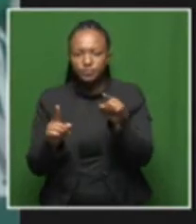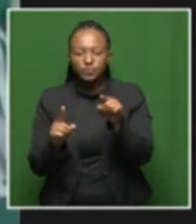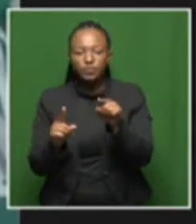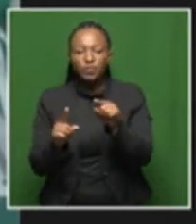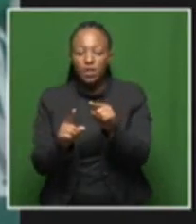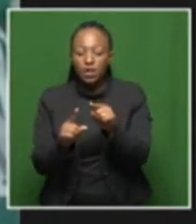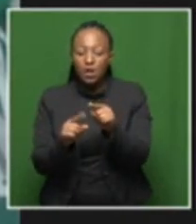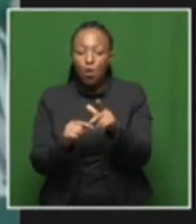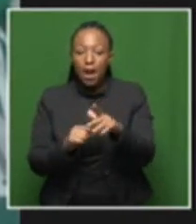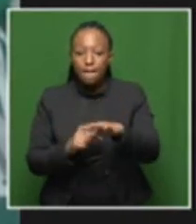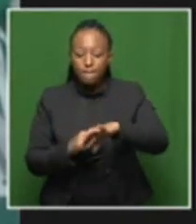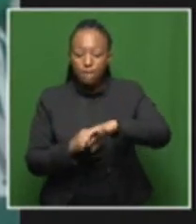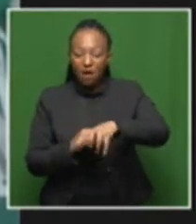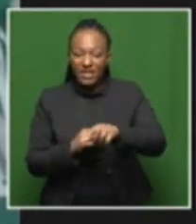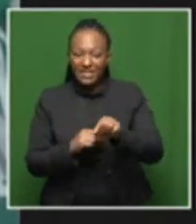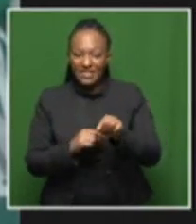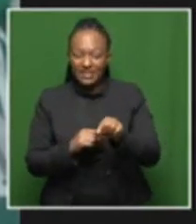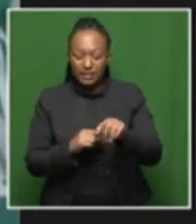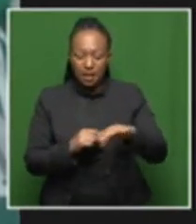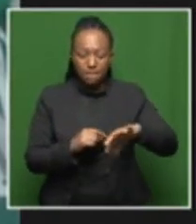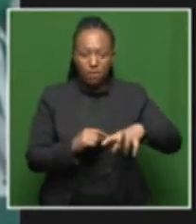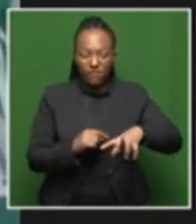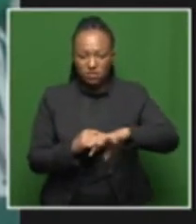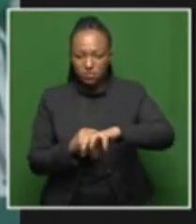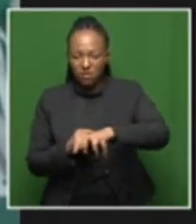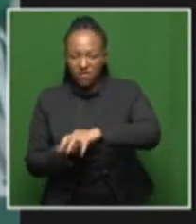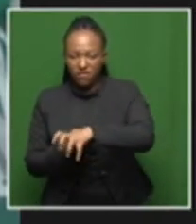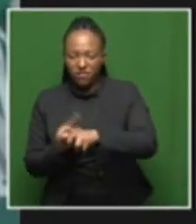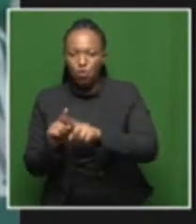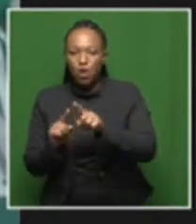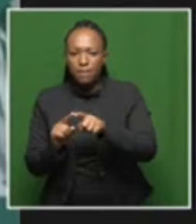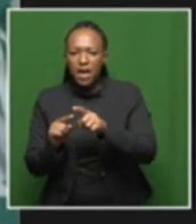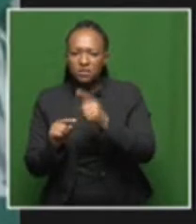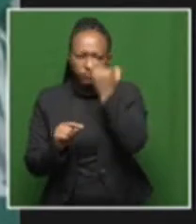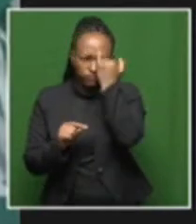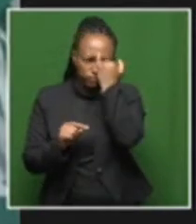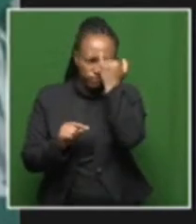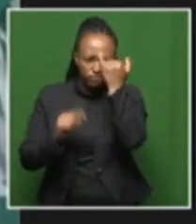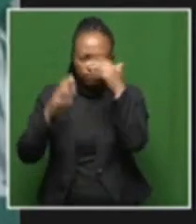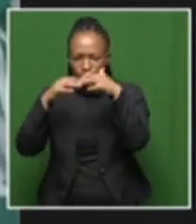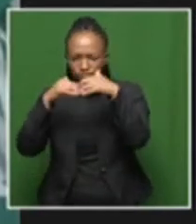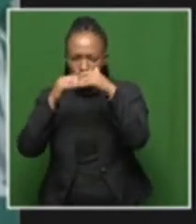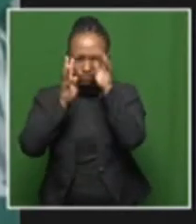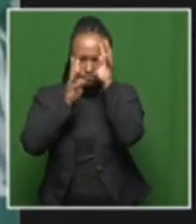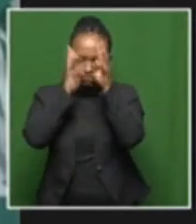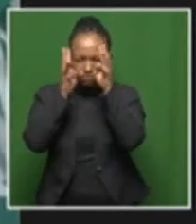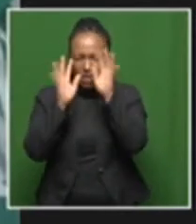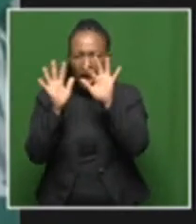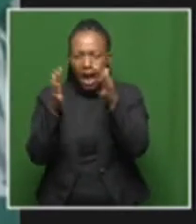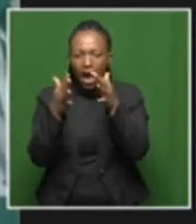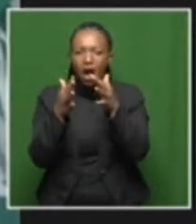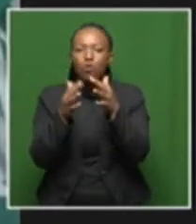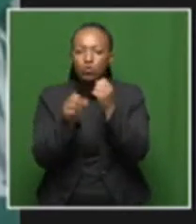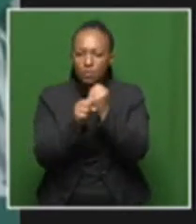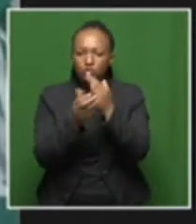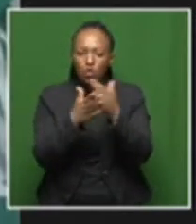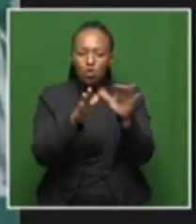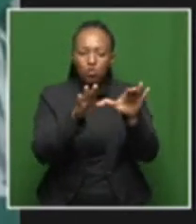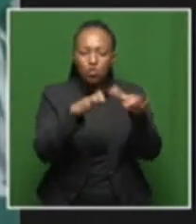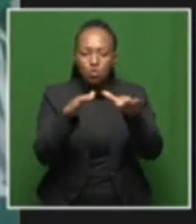in the provinces, there's innovation around how we mobilize. We made an example previously of